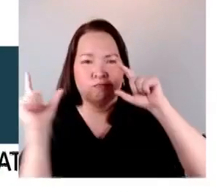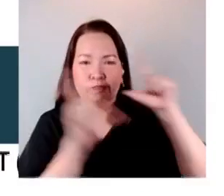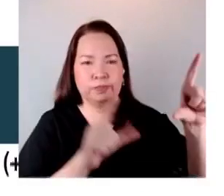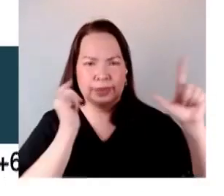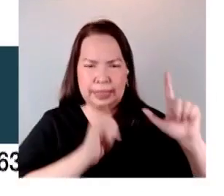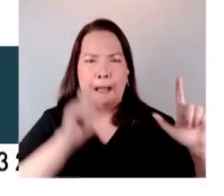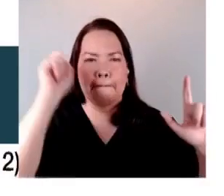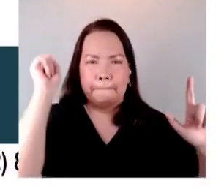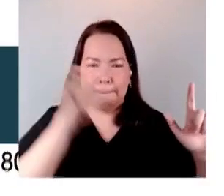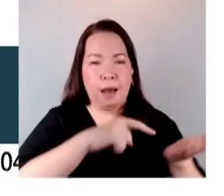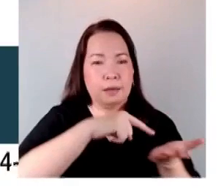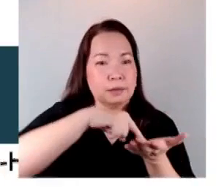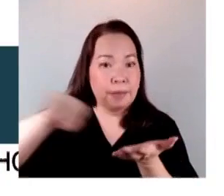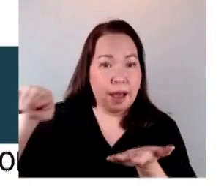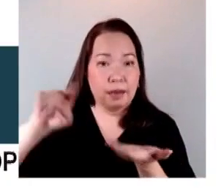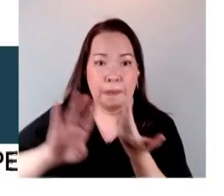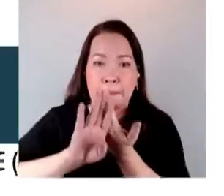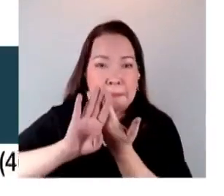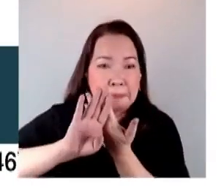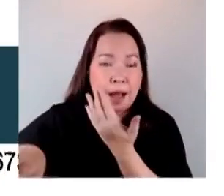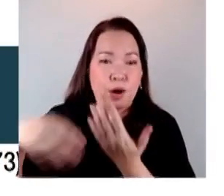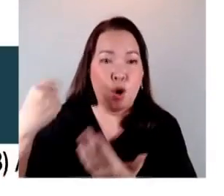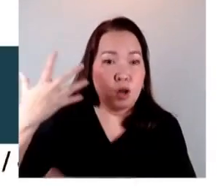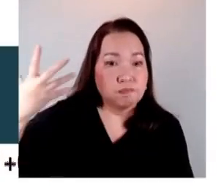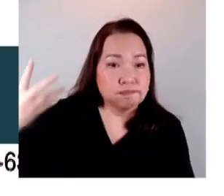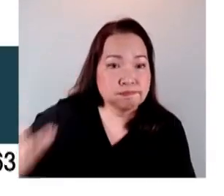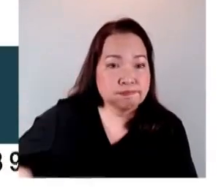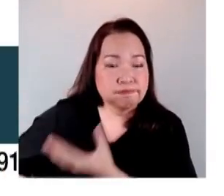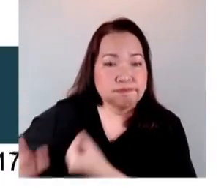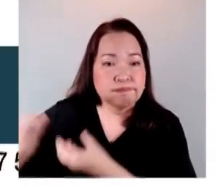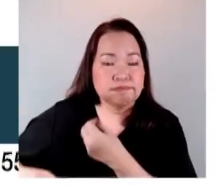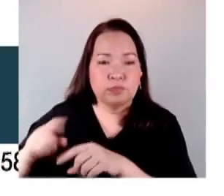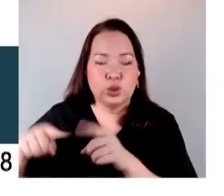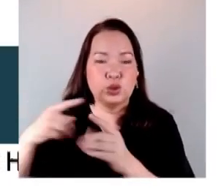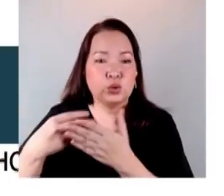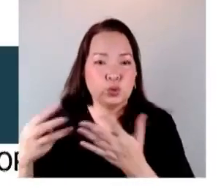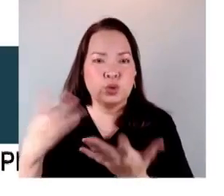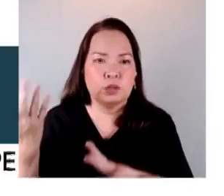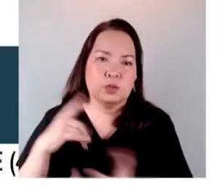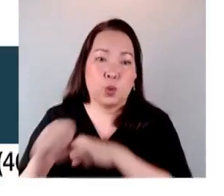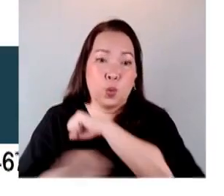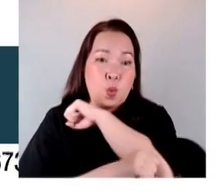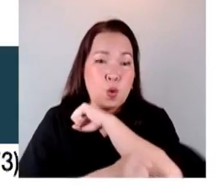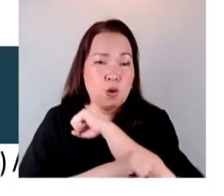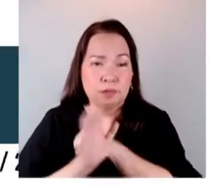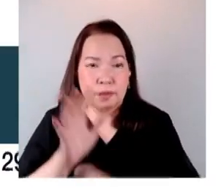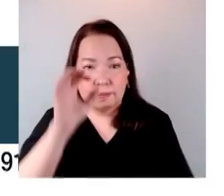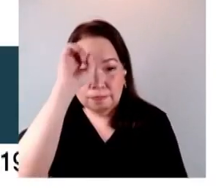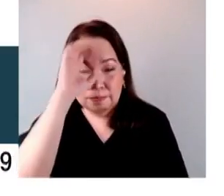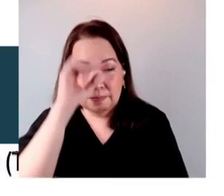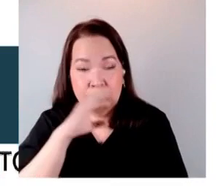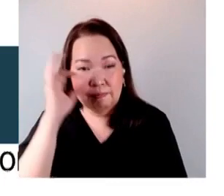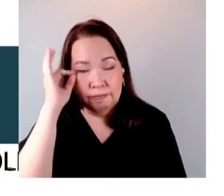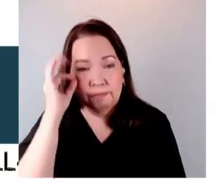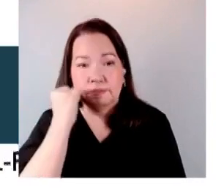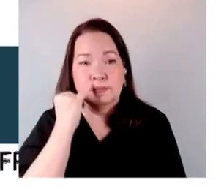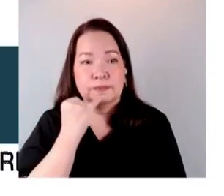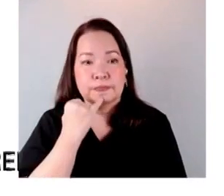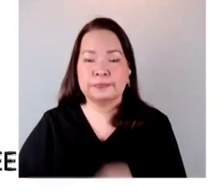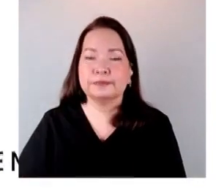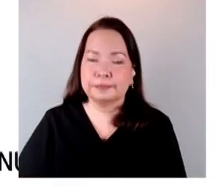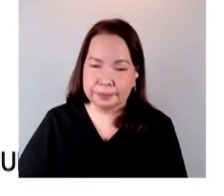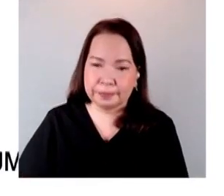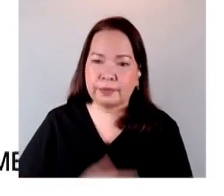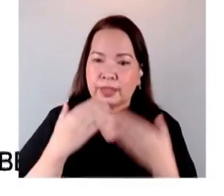return ill-gotten wealth stolen by their grandparents. And we're going to have to leave it at that. Attorney Ruben Carranza right there,